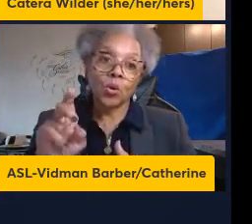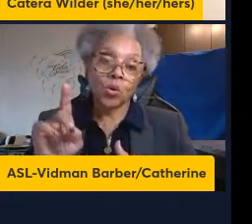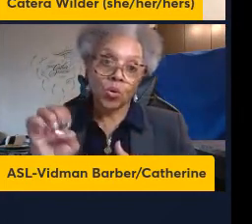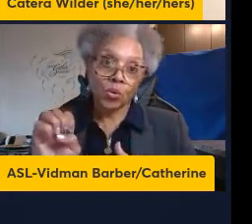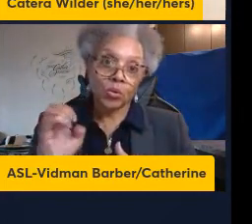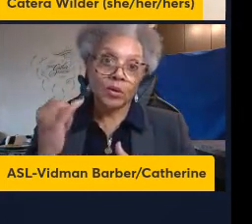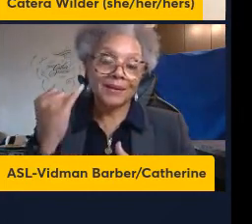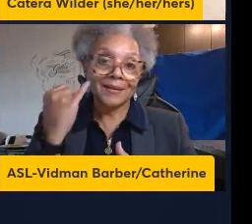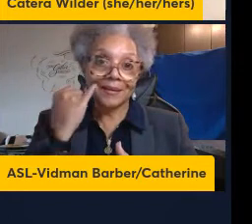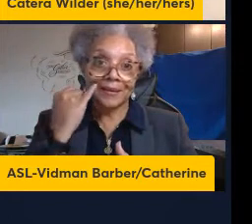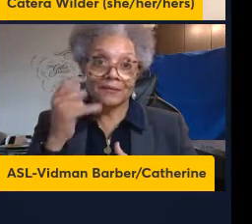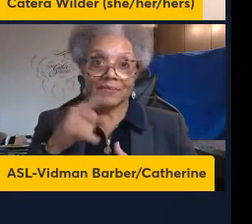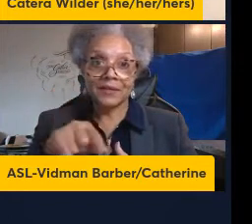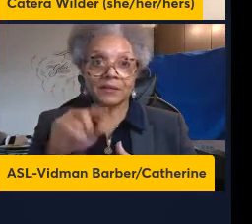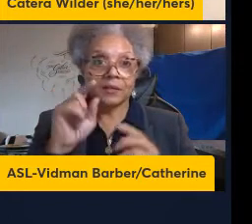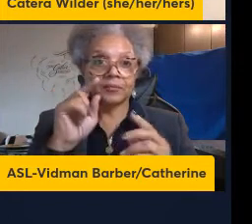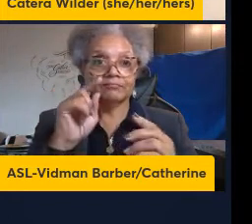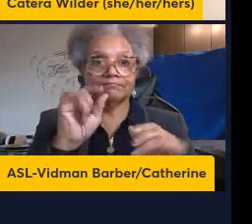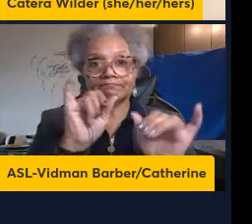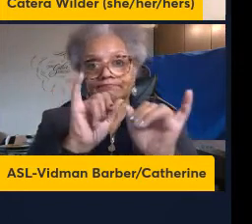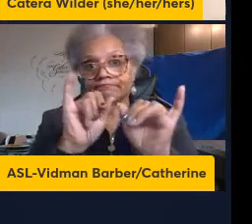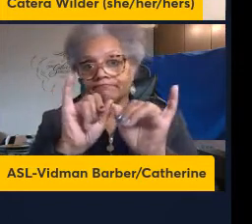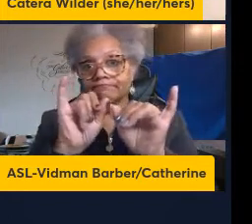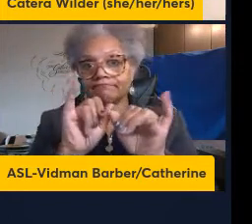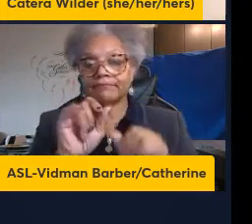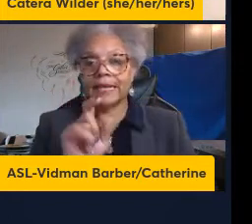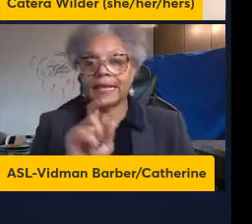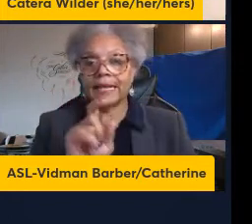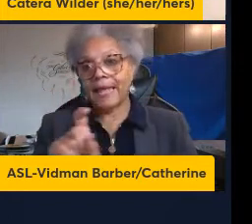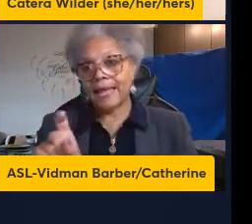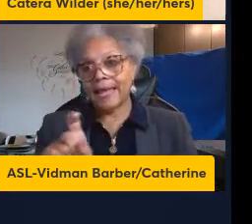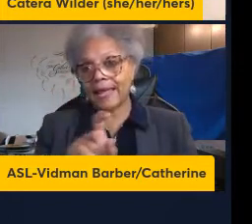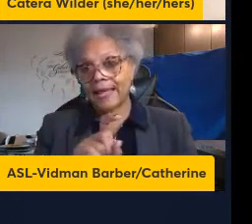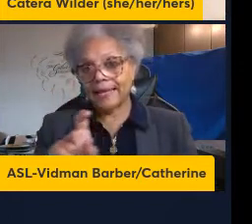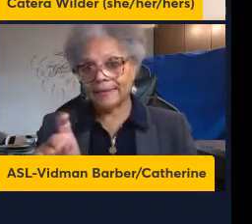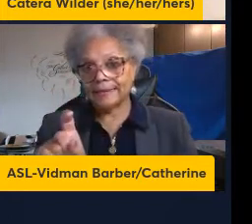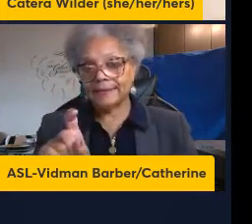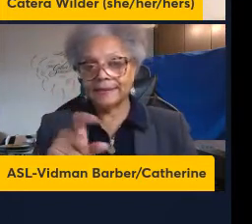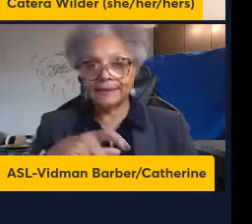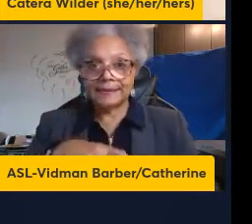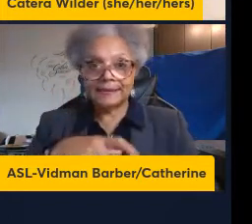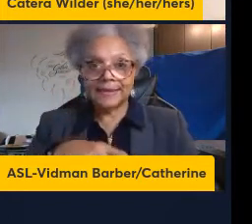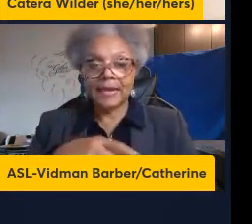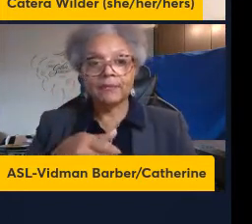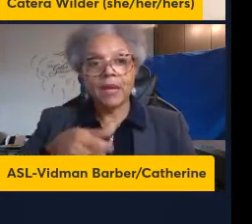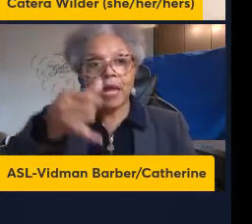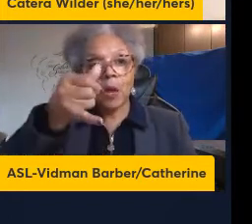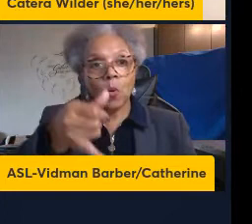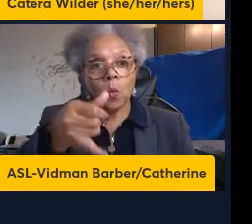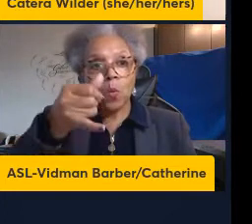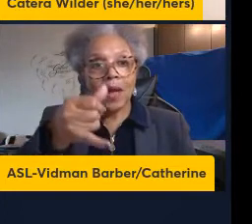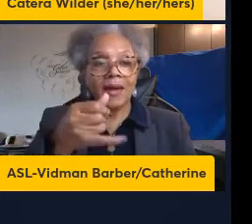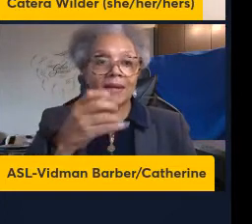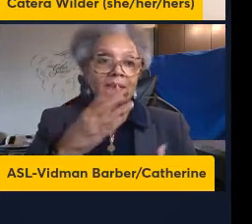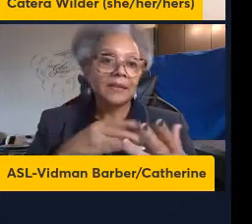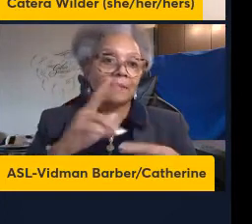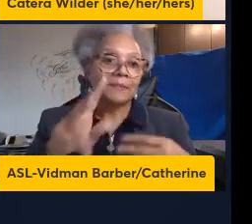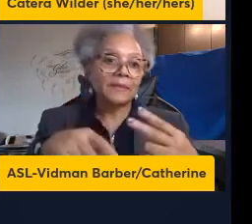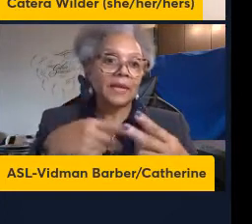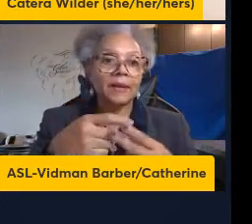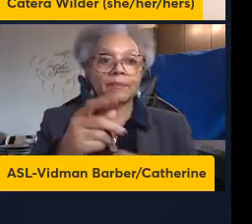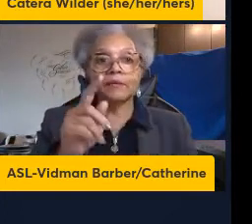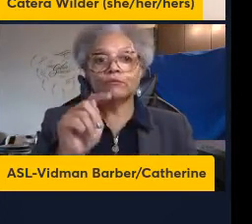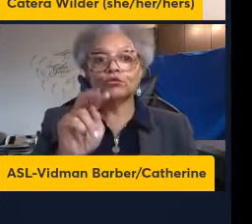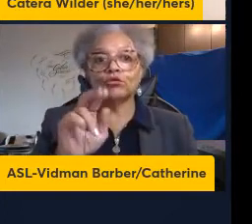are just plots where the x-axis is time and the y-axis is some type of transcriptional factor